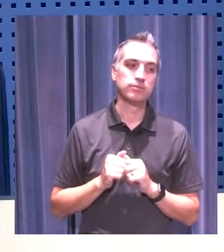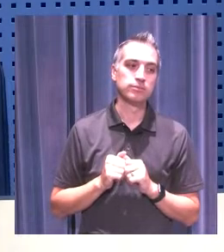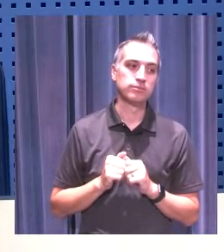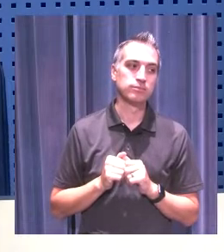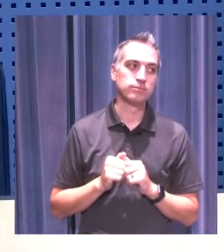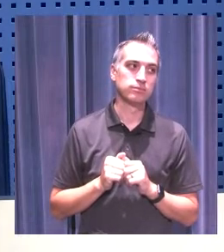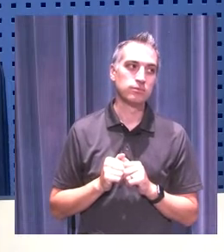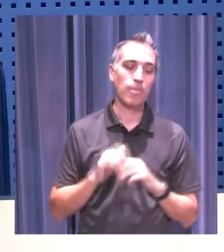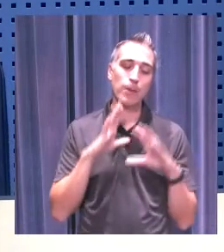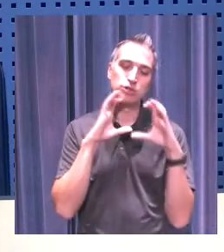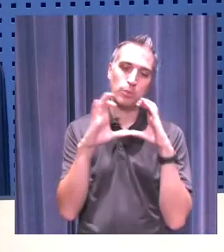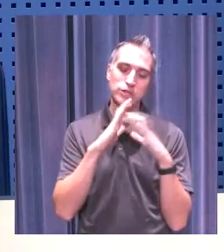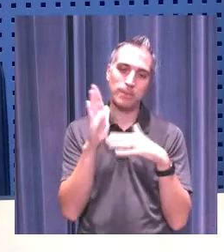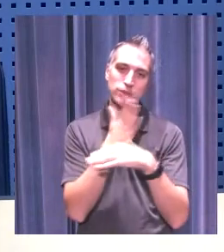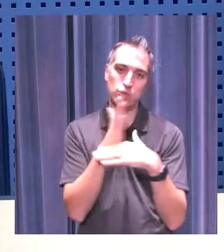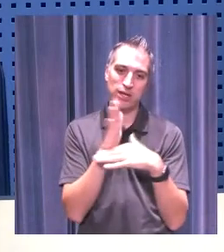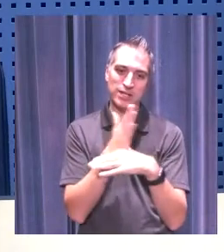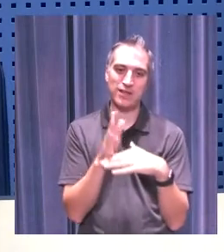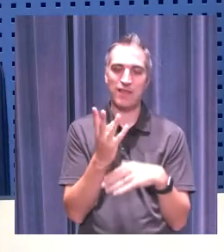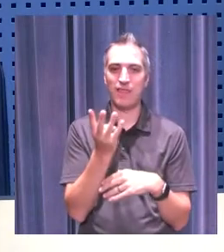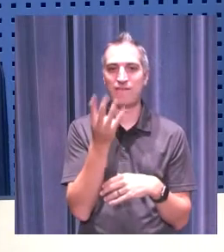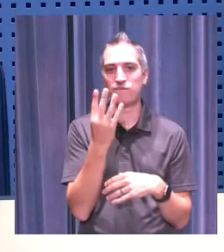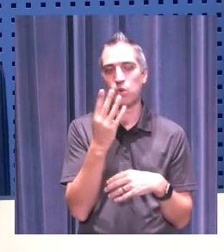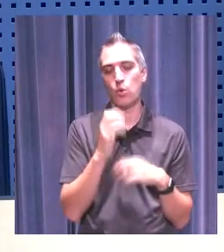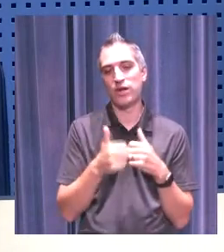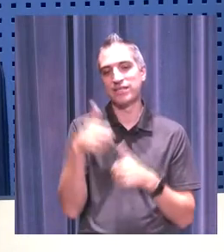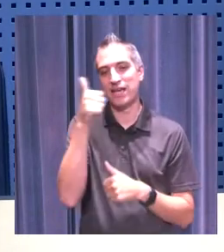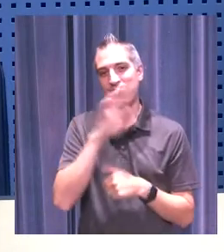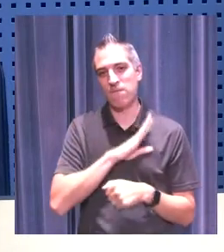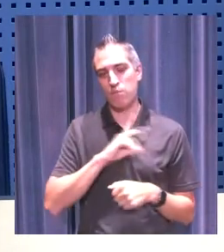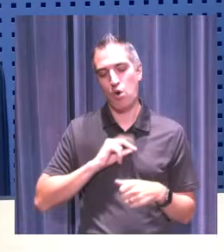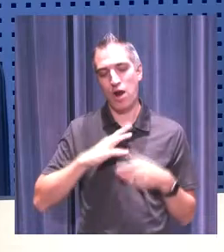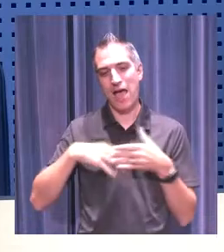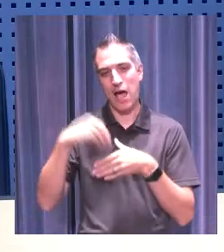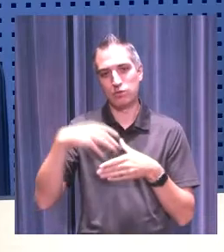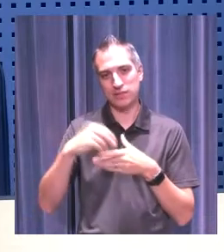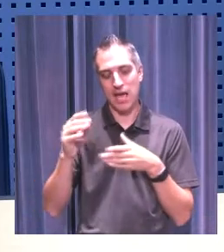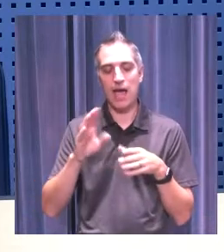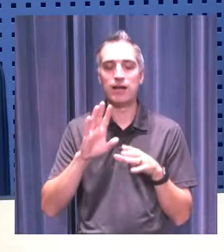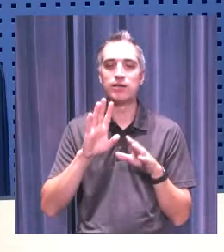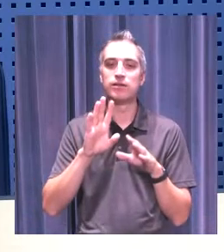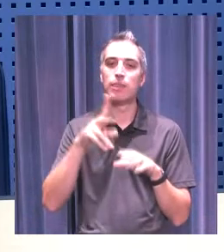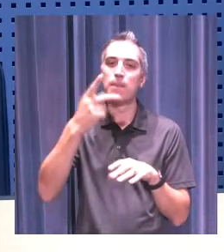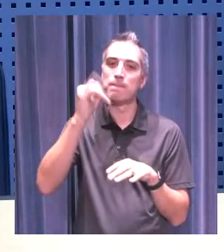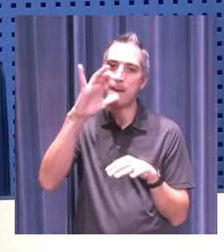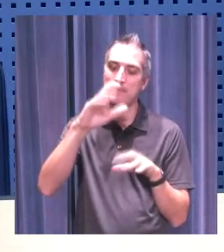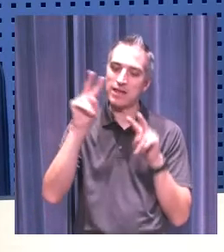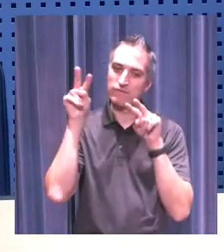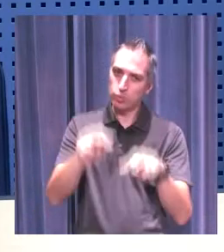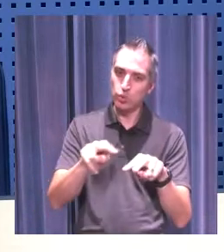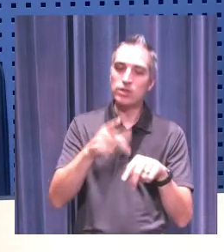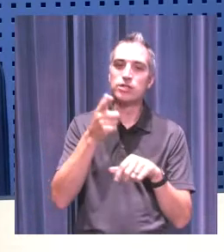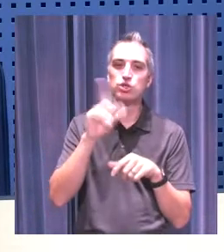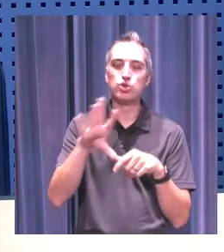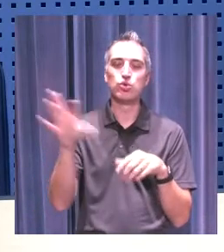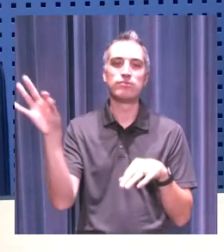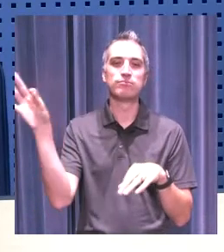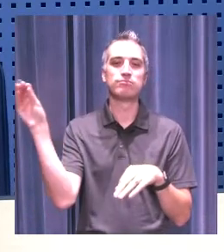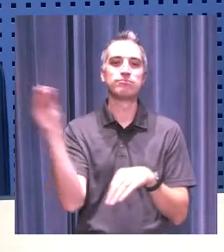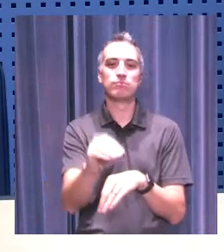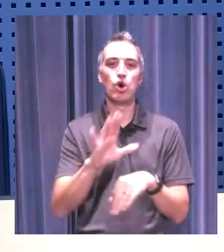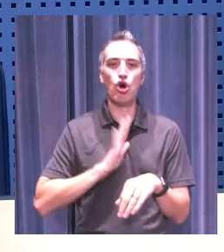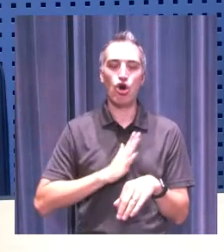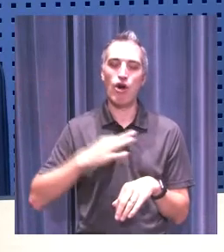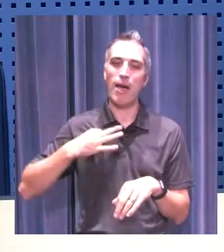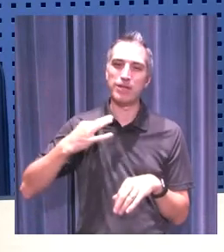There was communication between the 4 executive board members outside the purview of public scrutiny to insert her application into the